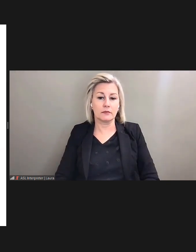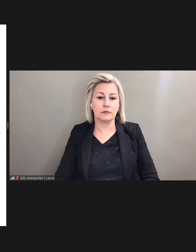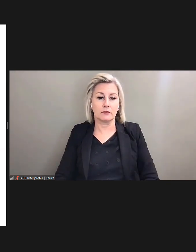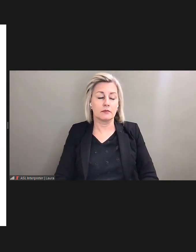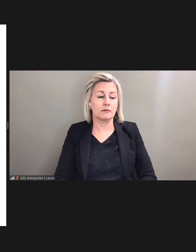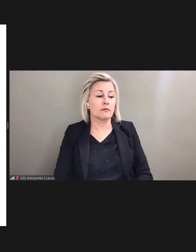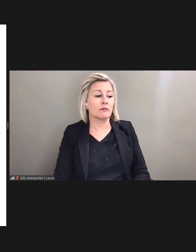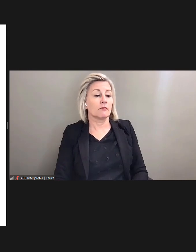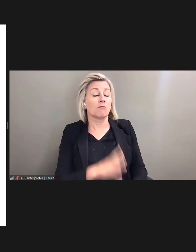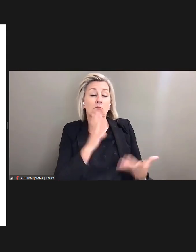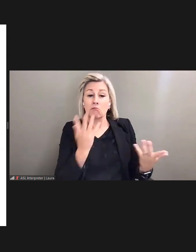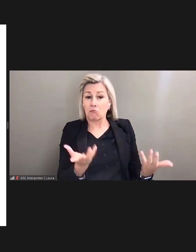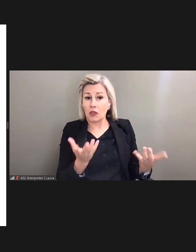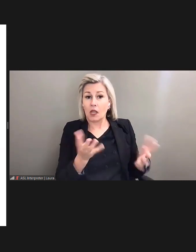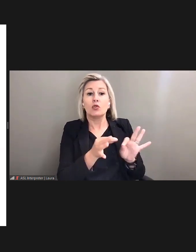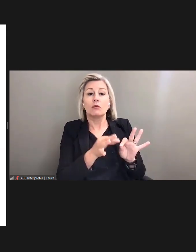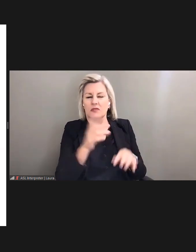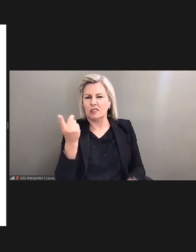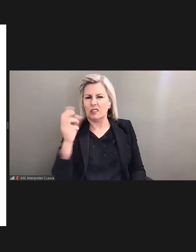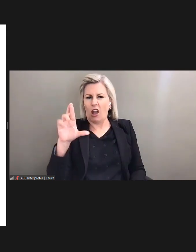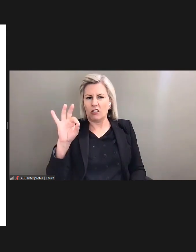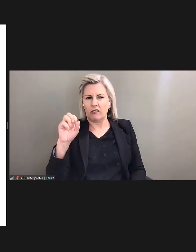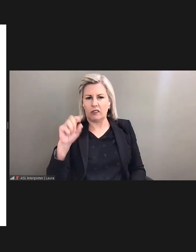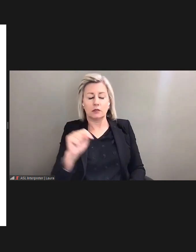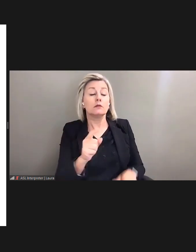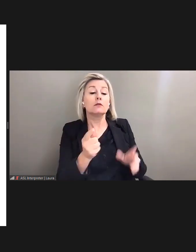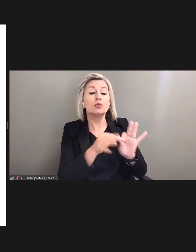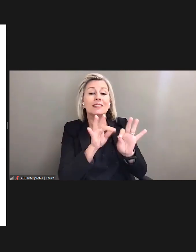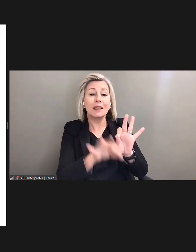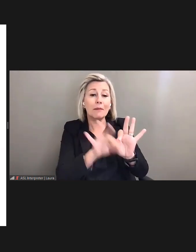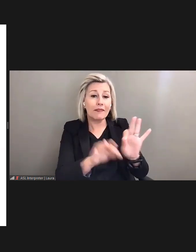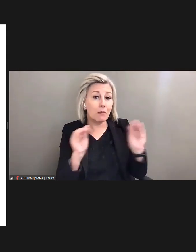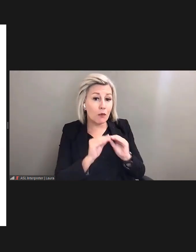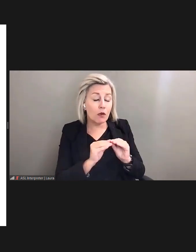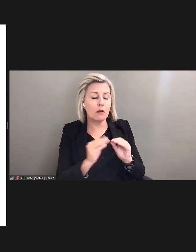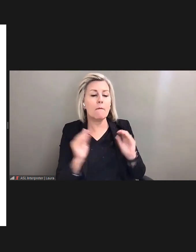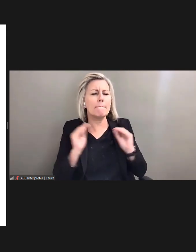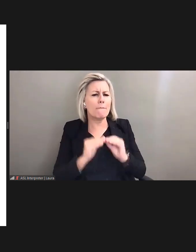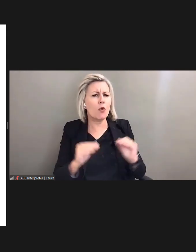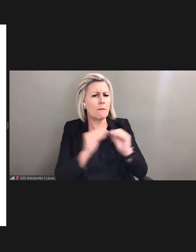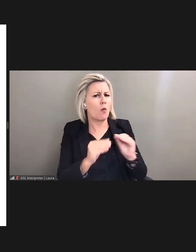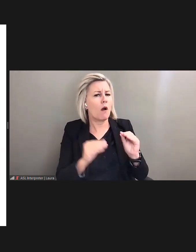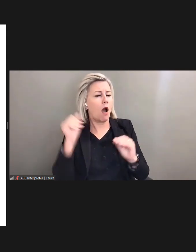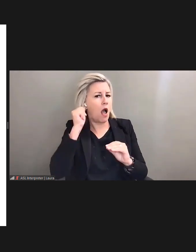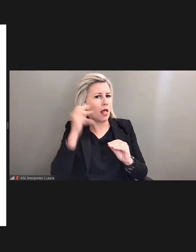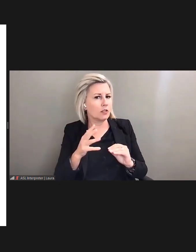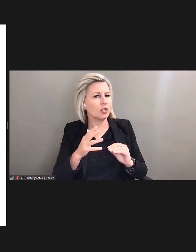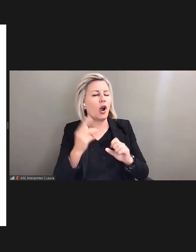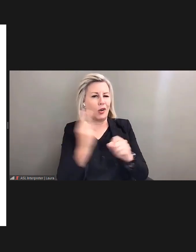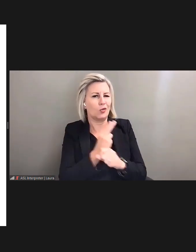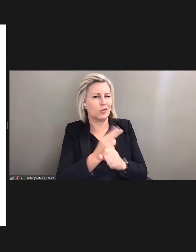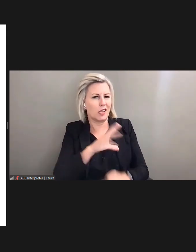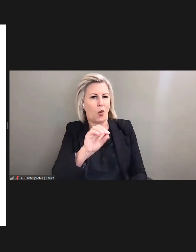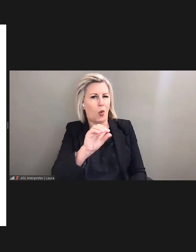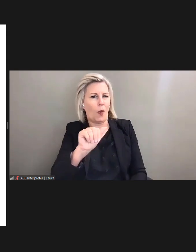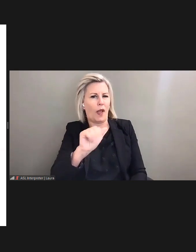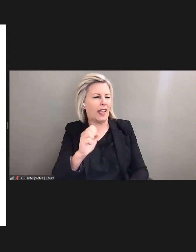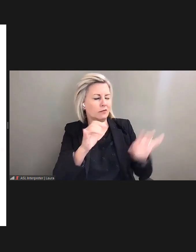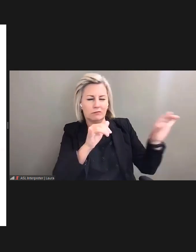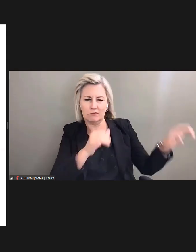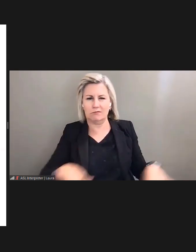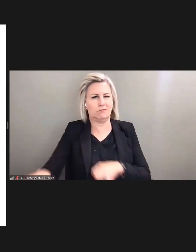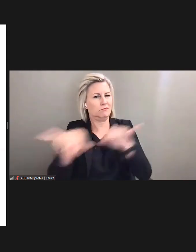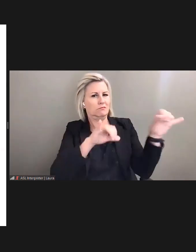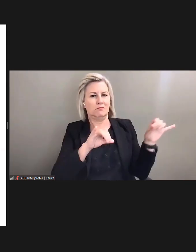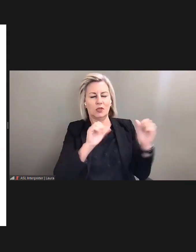To simplify things, then more and more audiologists are recommending the use of OAEs just uniformly